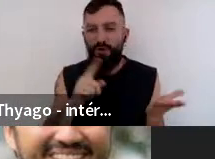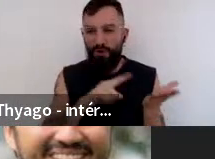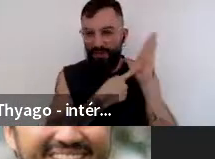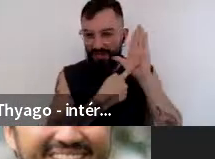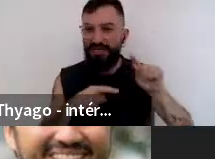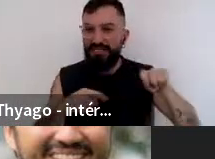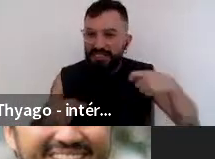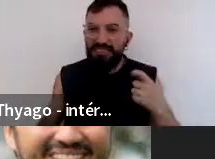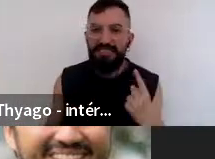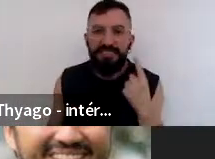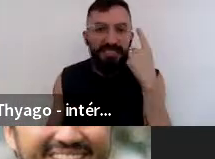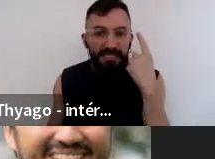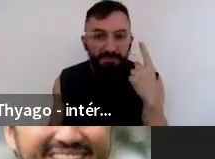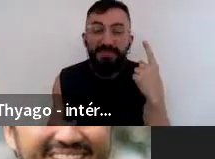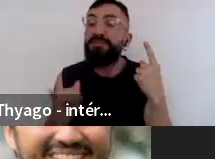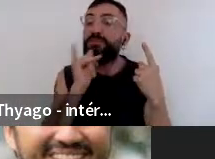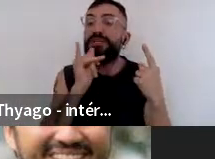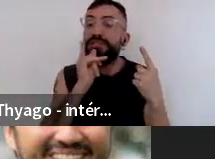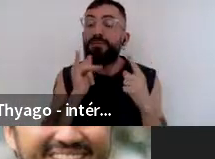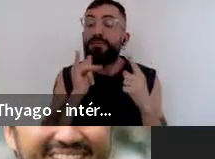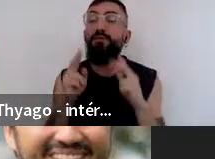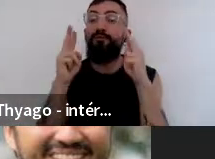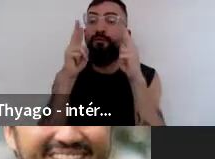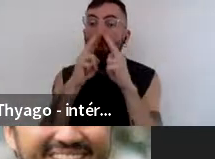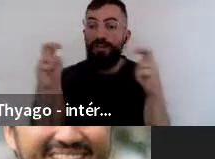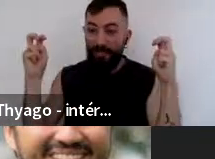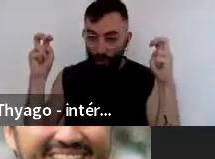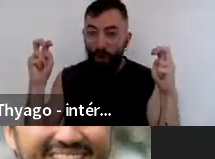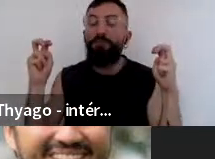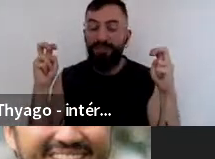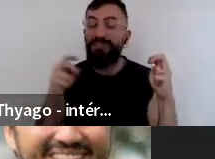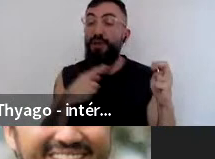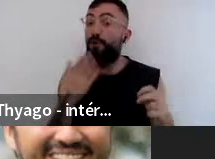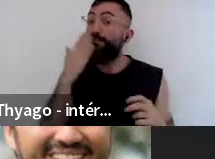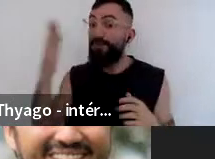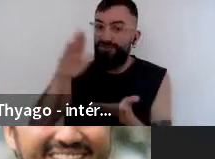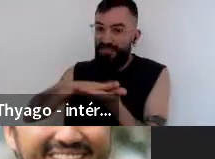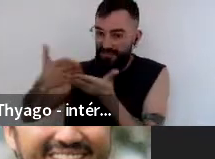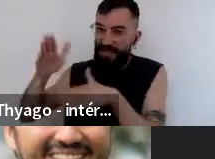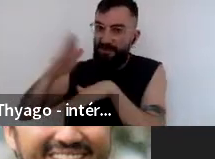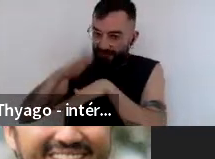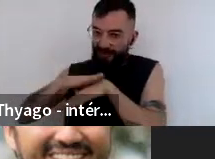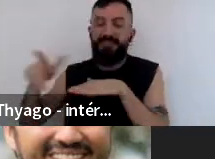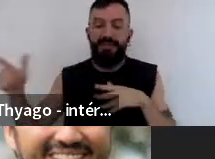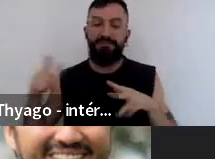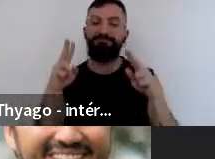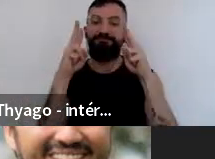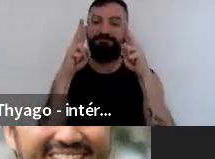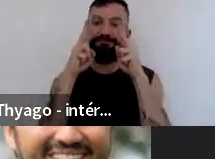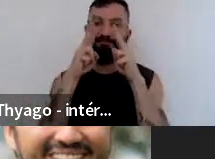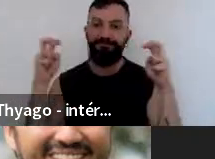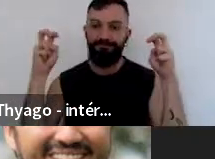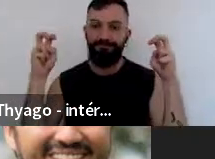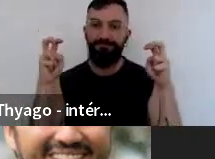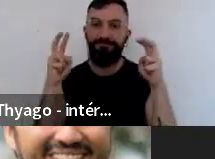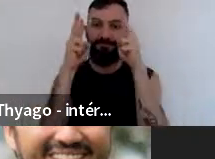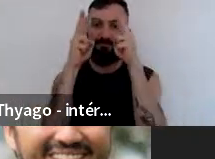for Florianopolis. So I'll ask our interpreter to show how the sign is produced.